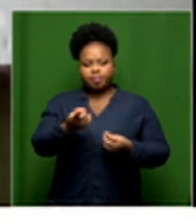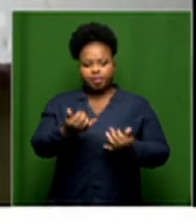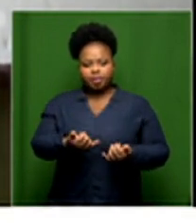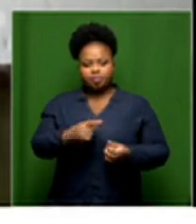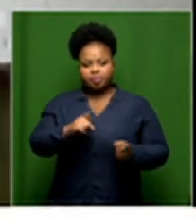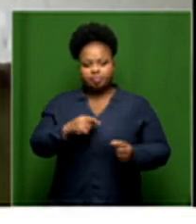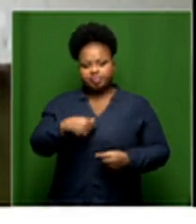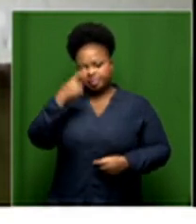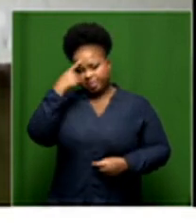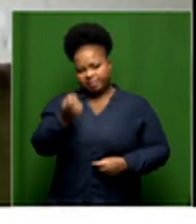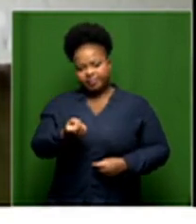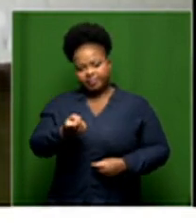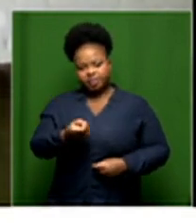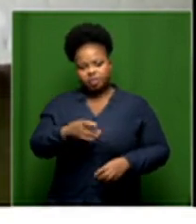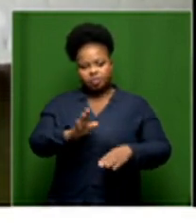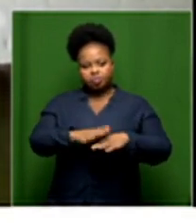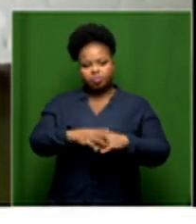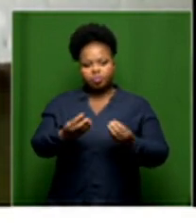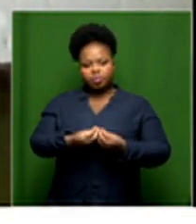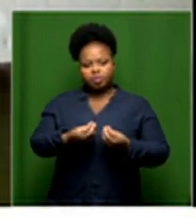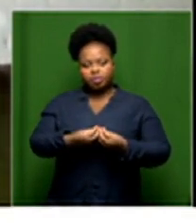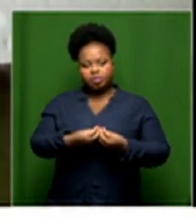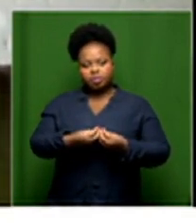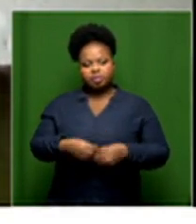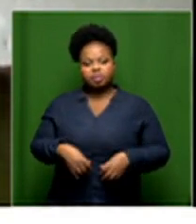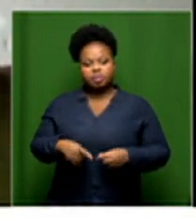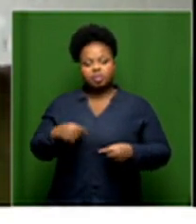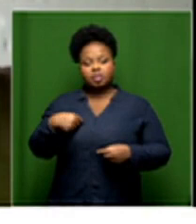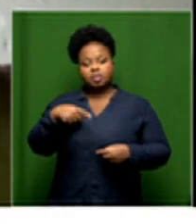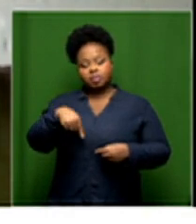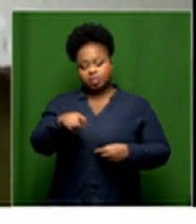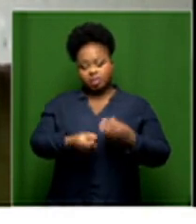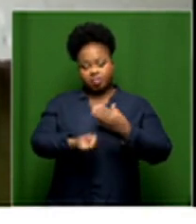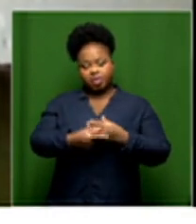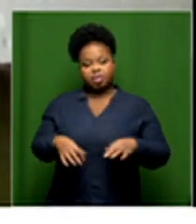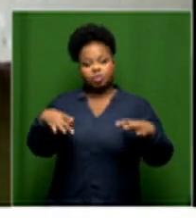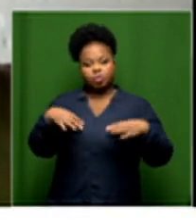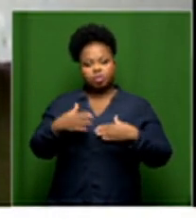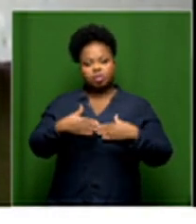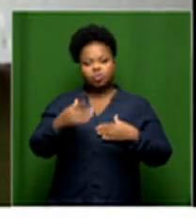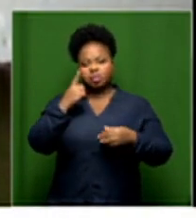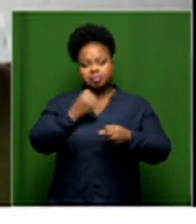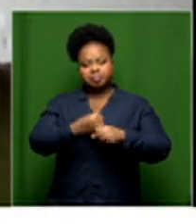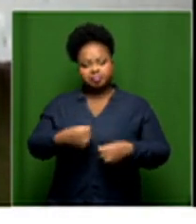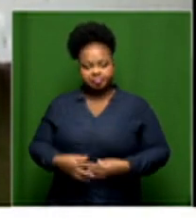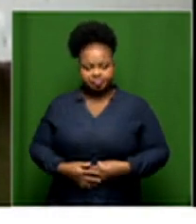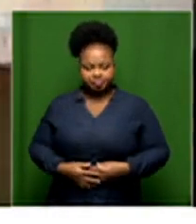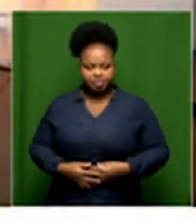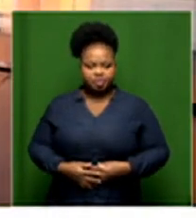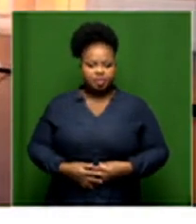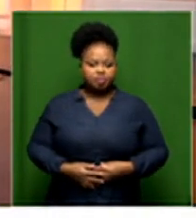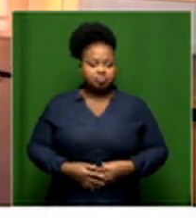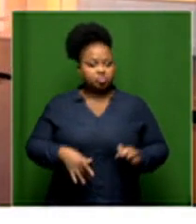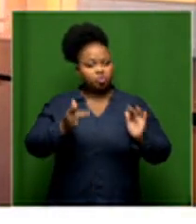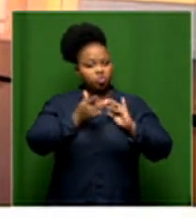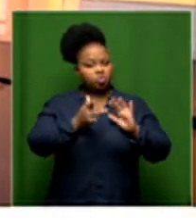I believe the more things that are coming, either this festive season or next year. Okay. So how do you